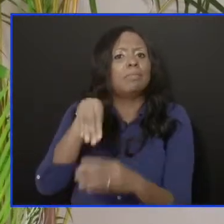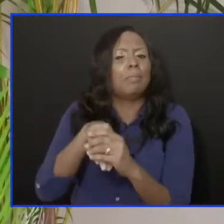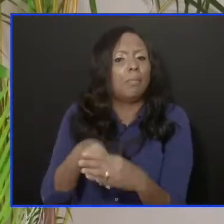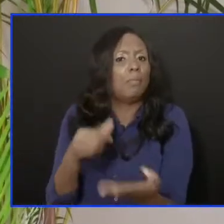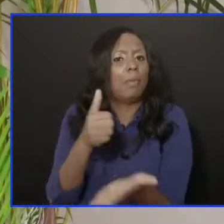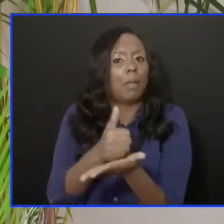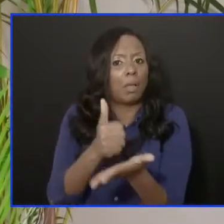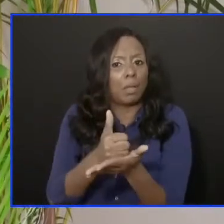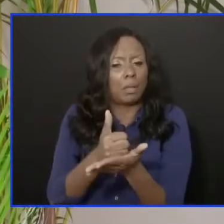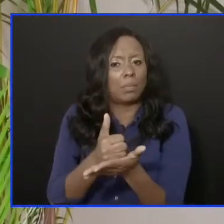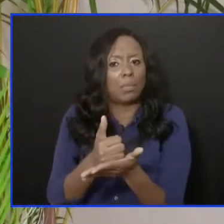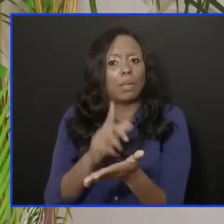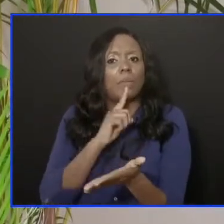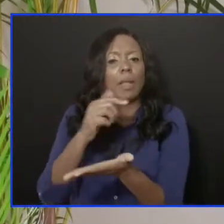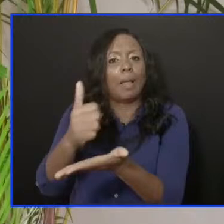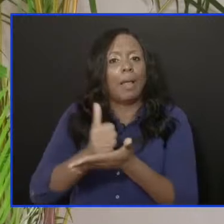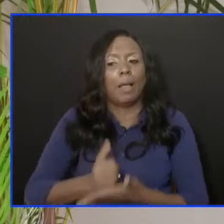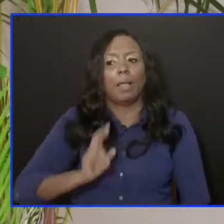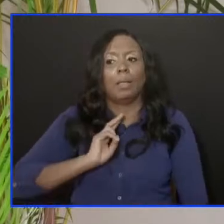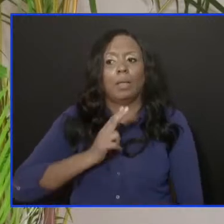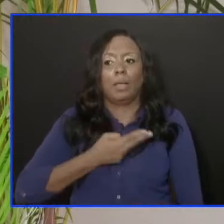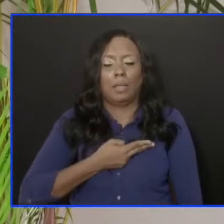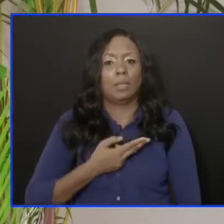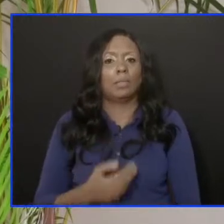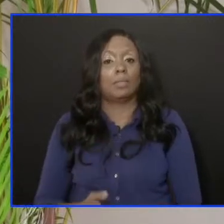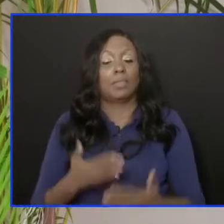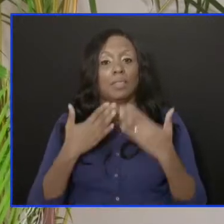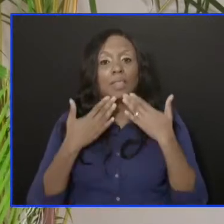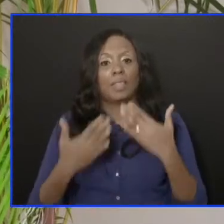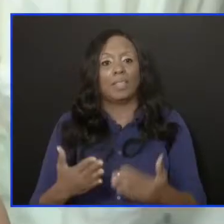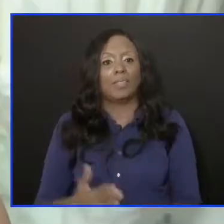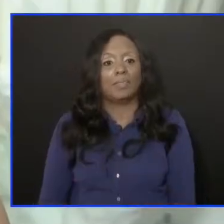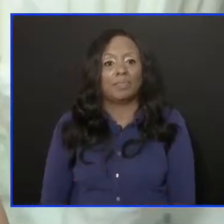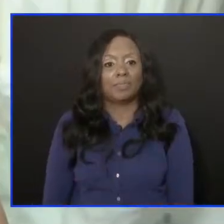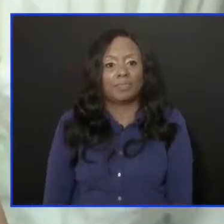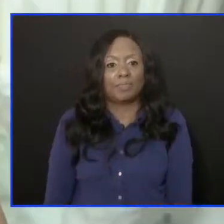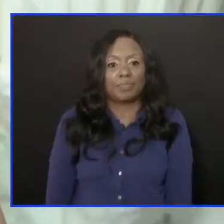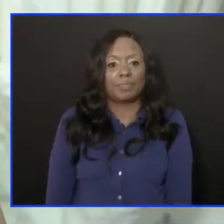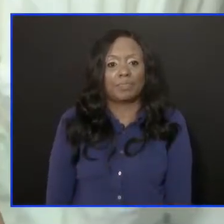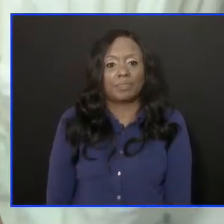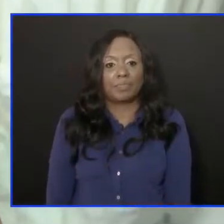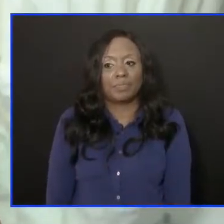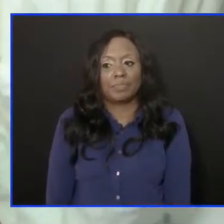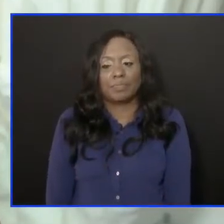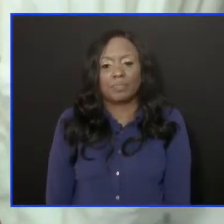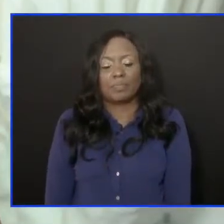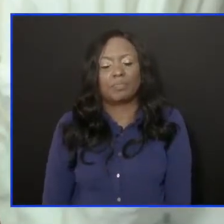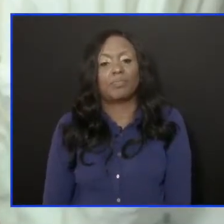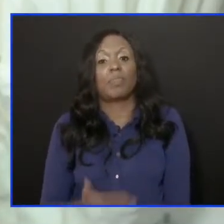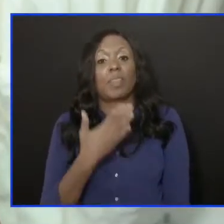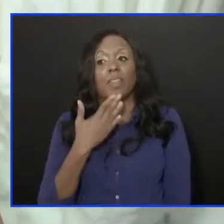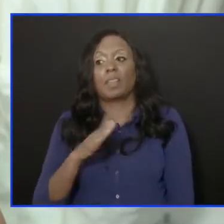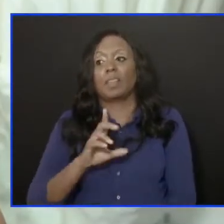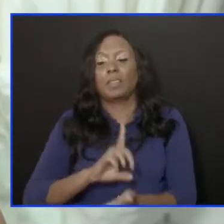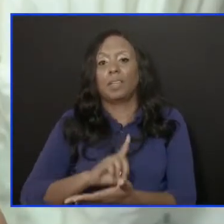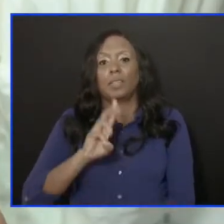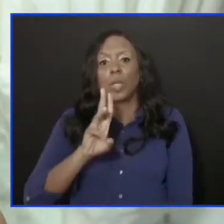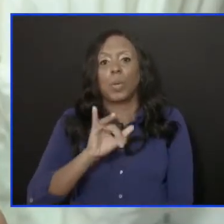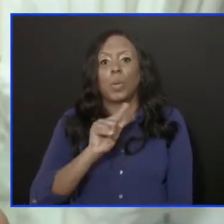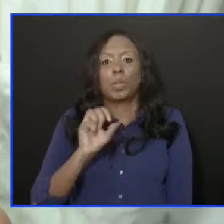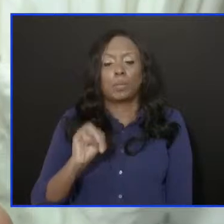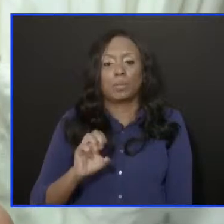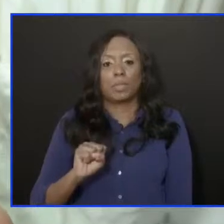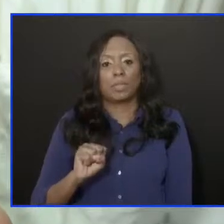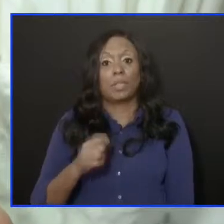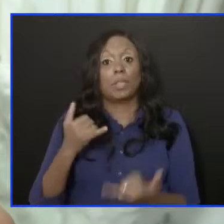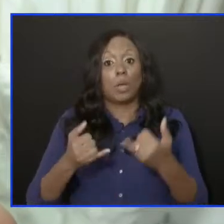line and to assist us in this battle. Thank you. Thank you very much, Dr. Williams. The Prime Minister will now